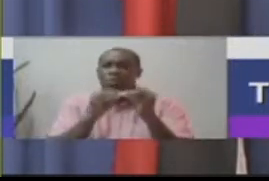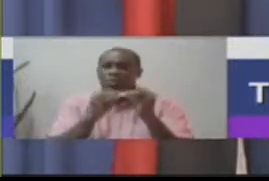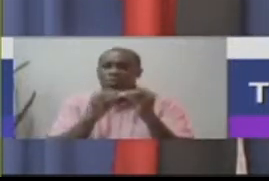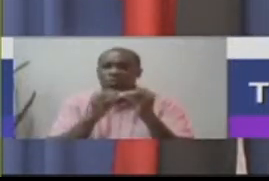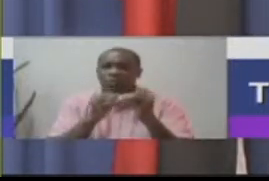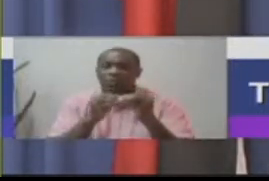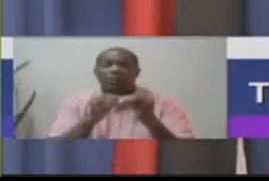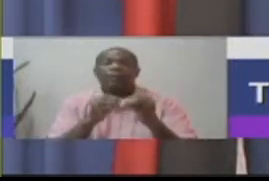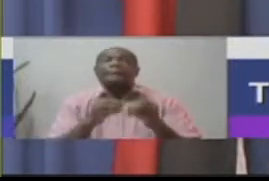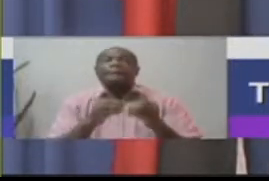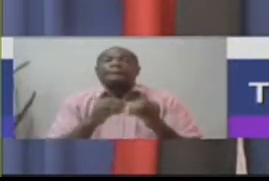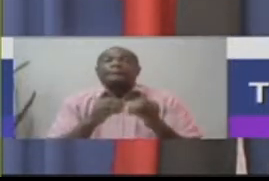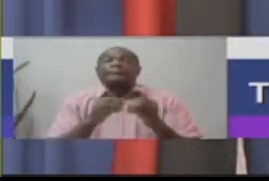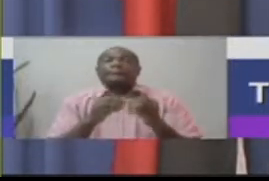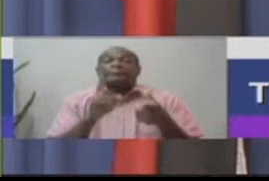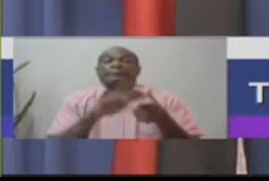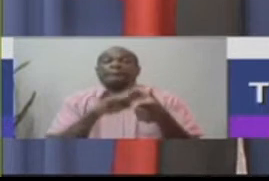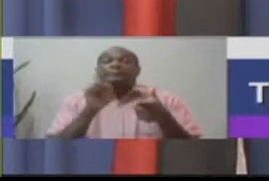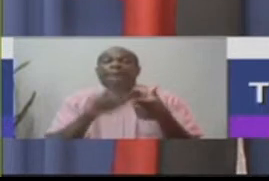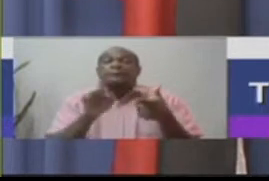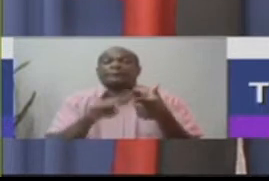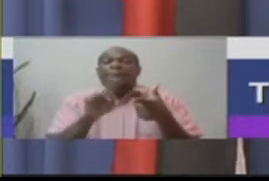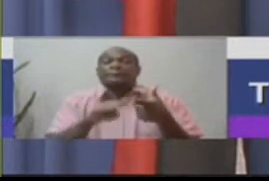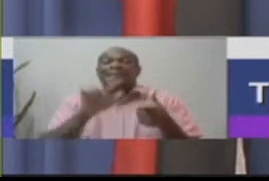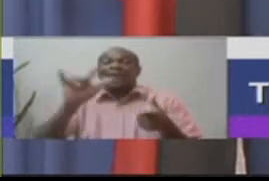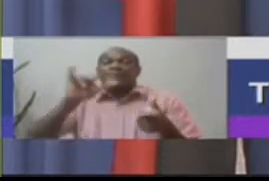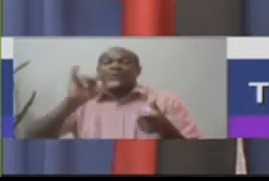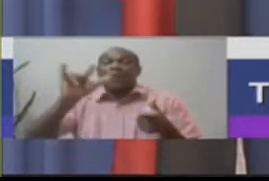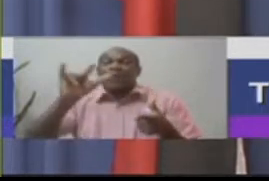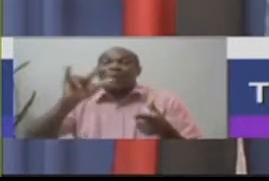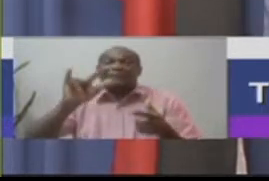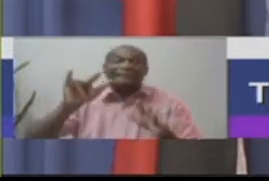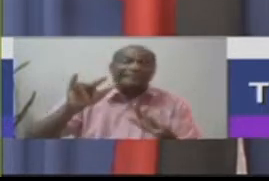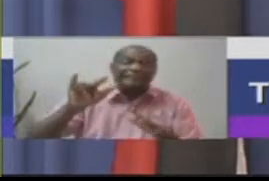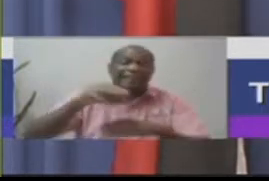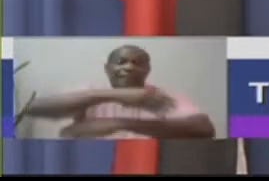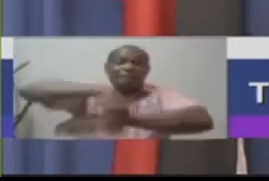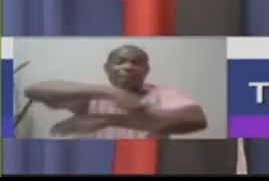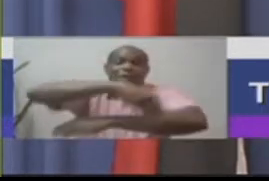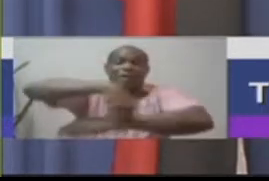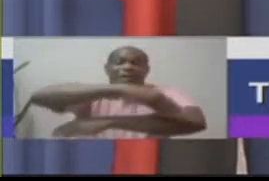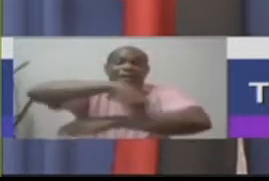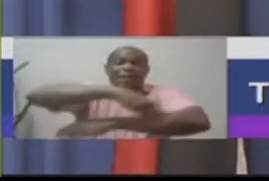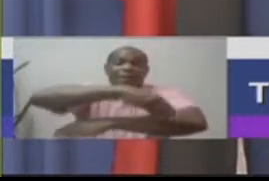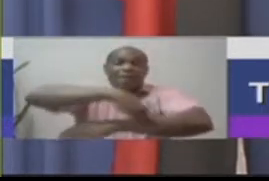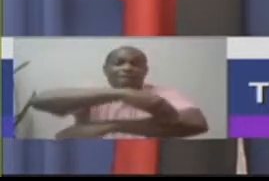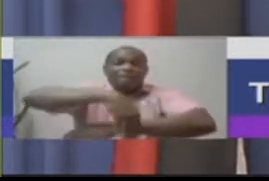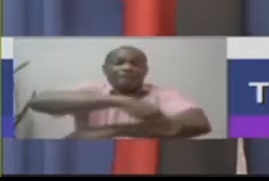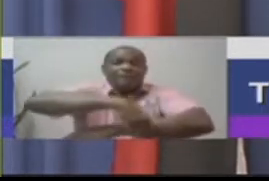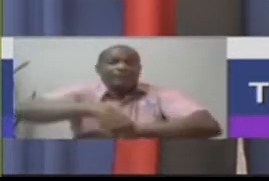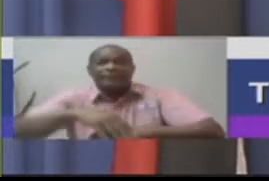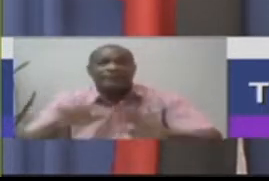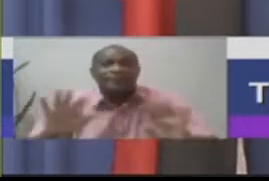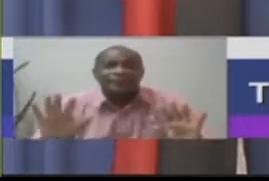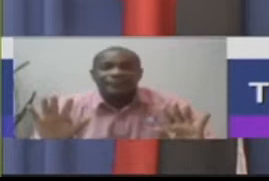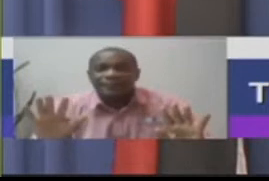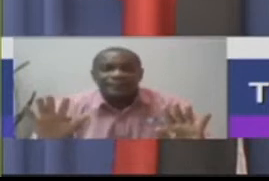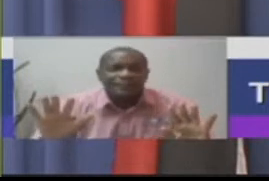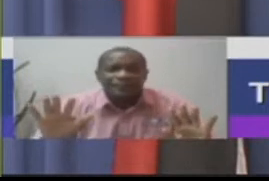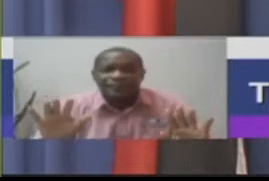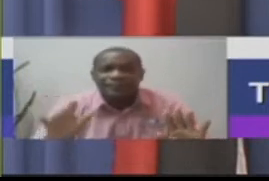airport, or ports of entry. We stay with that under the following guidelines.